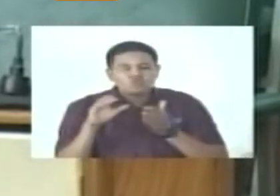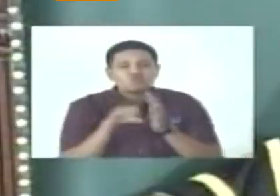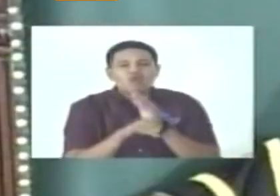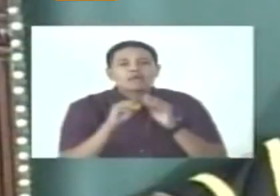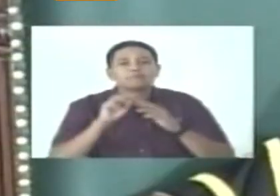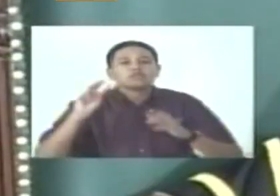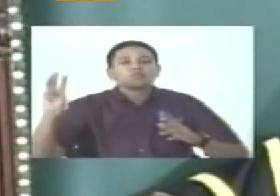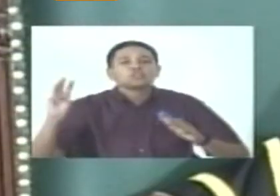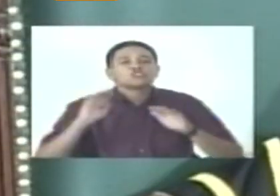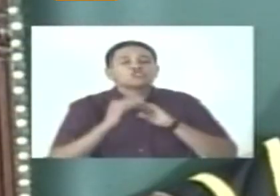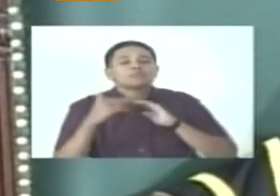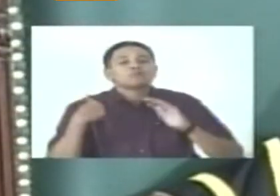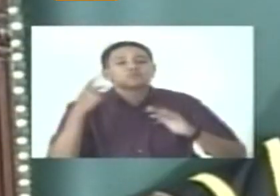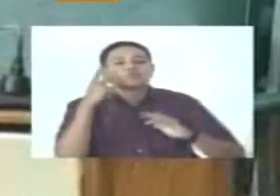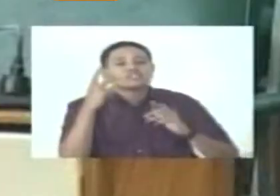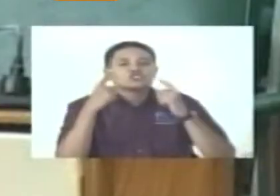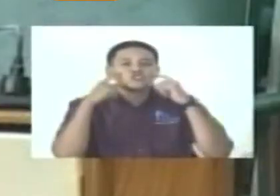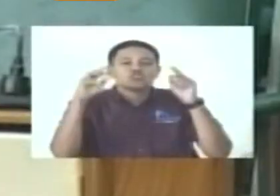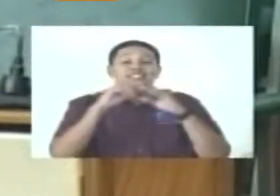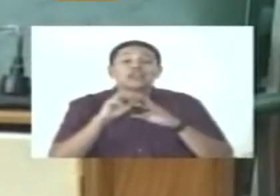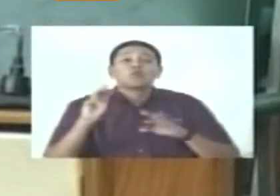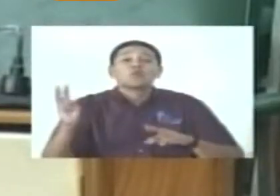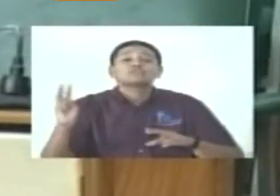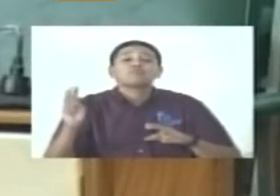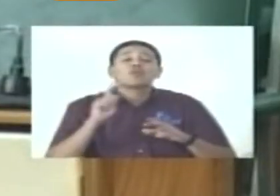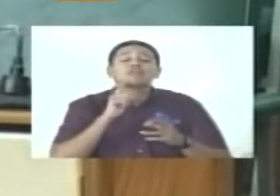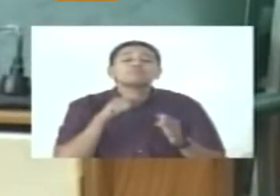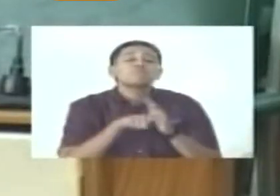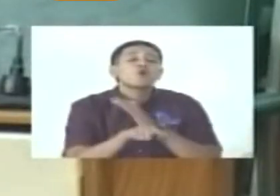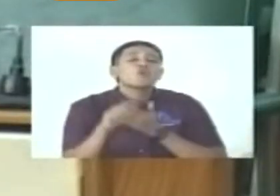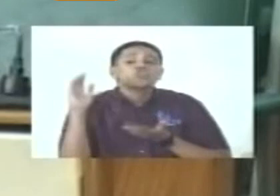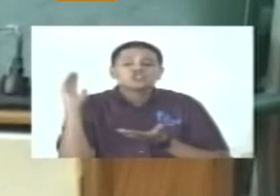are seeing the successes. In Westmoreland, murders are down